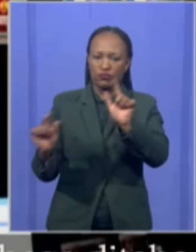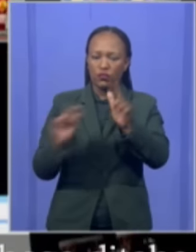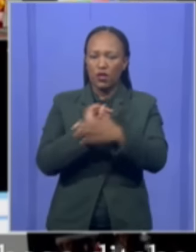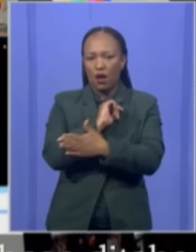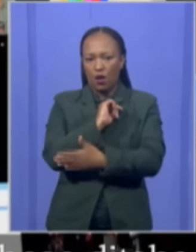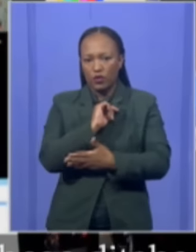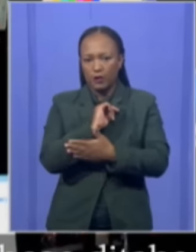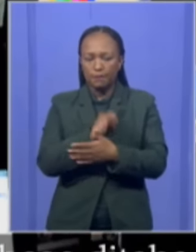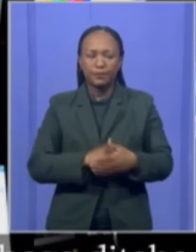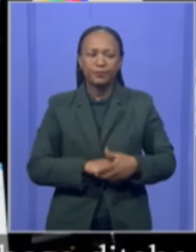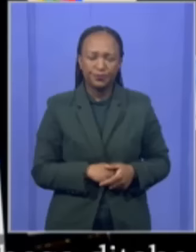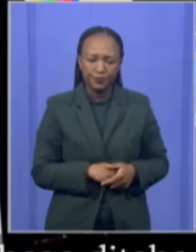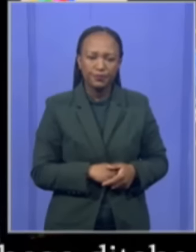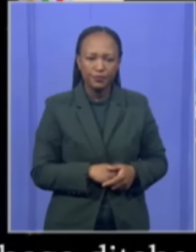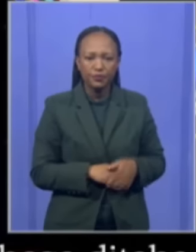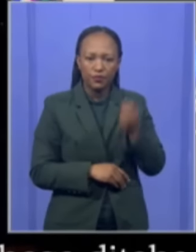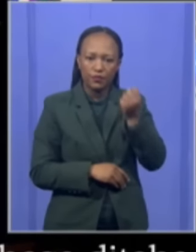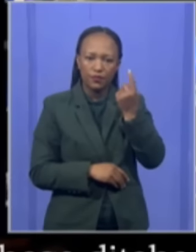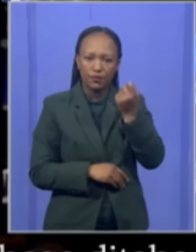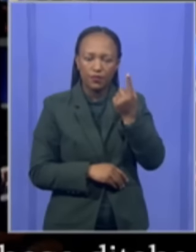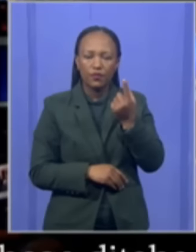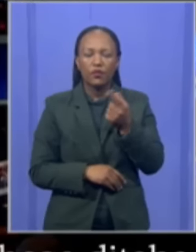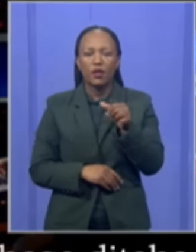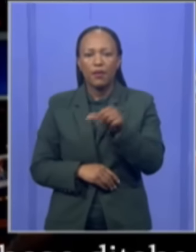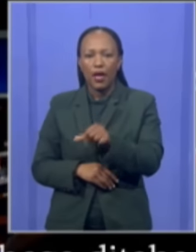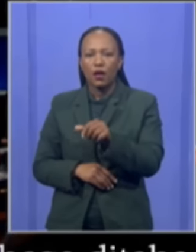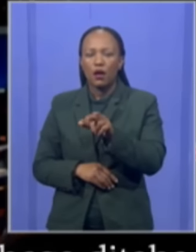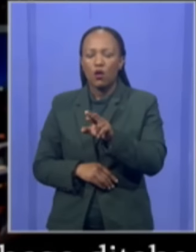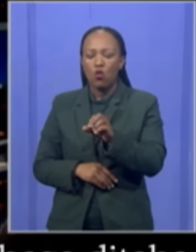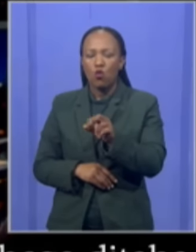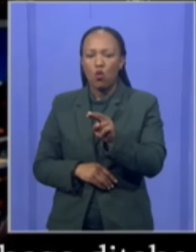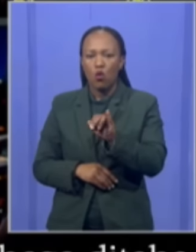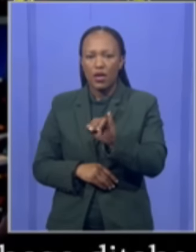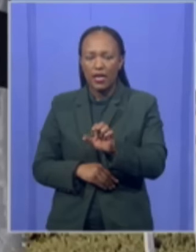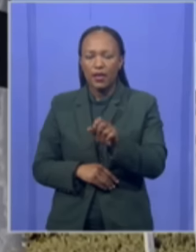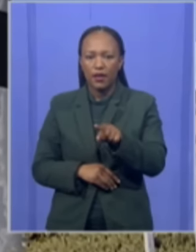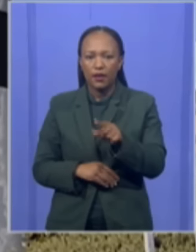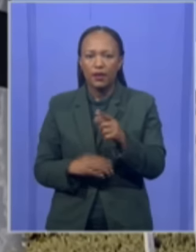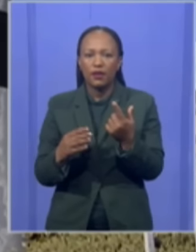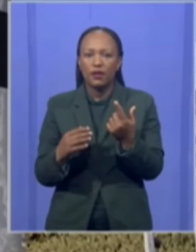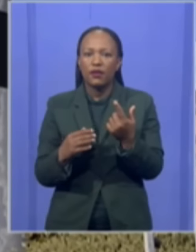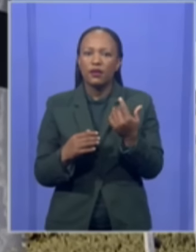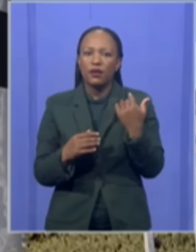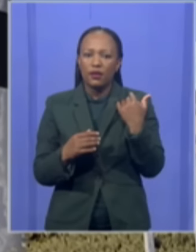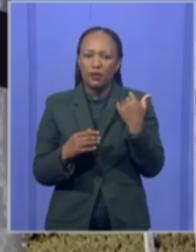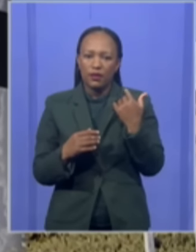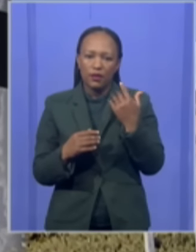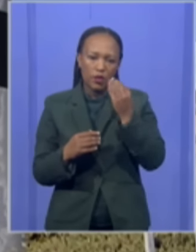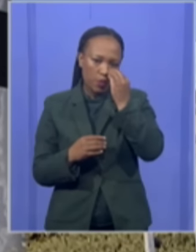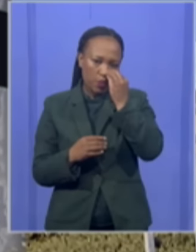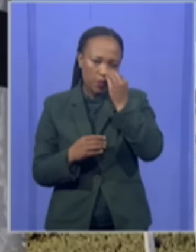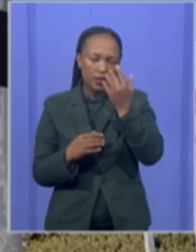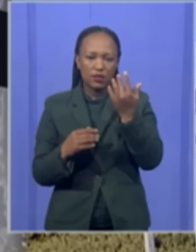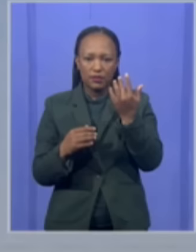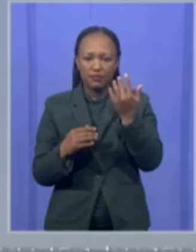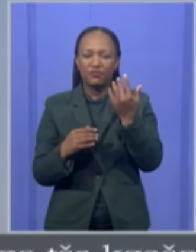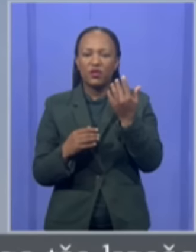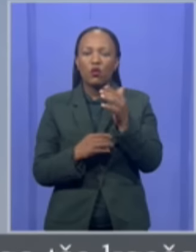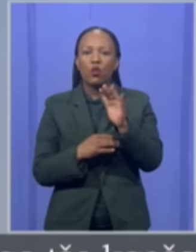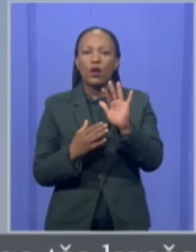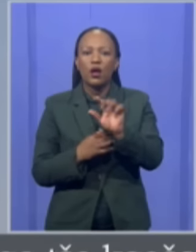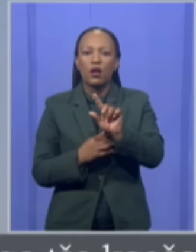kwagala rone ke boela go lena le kgathile teme e bohlokwa go thome lenaneo lela la ditaba la pheta ya mebala go Thobela